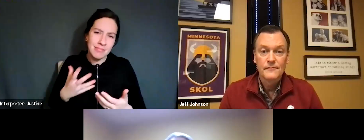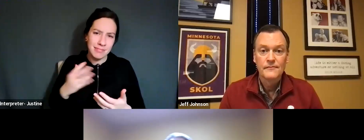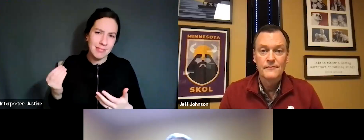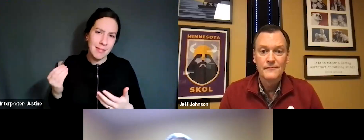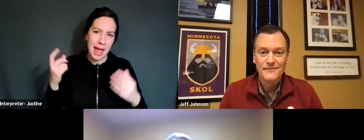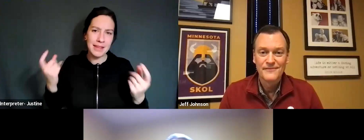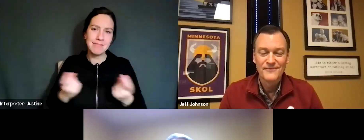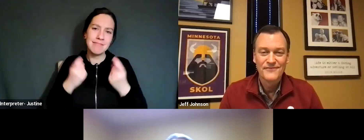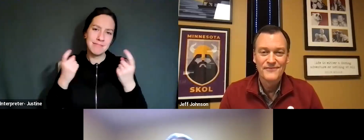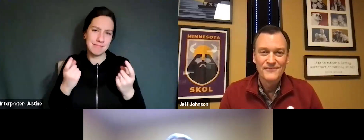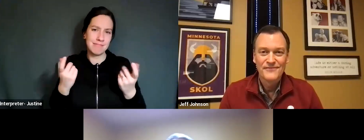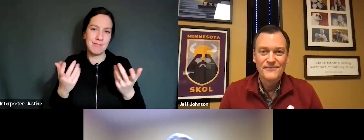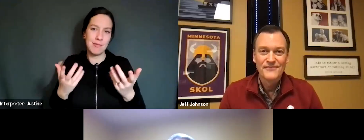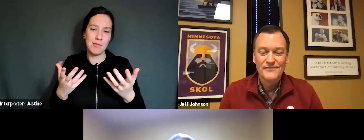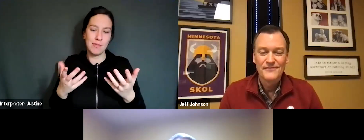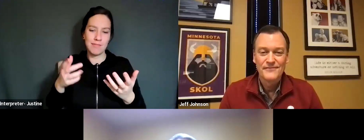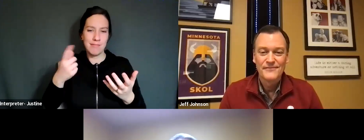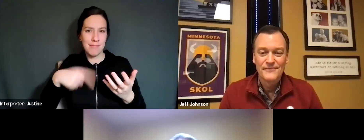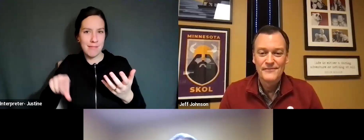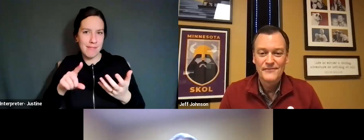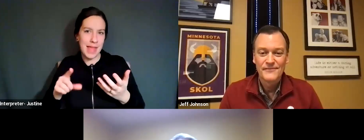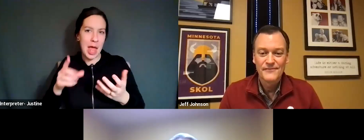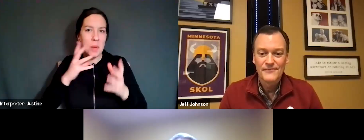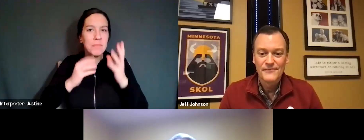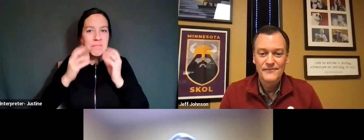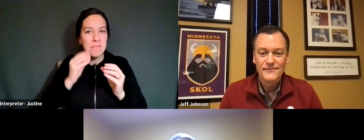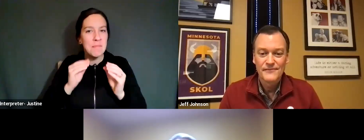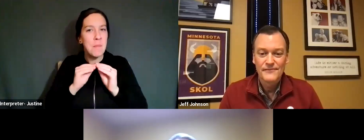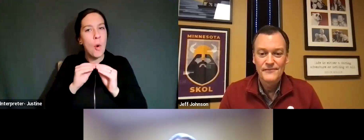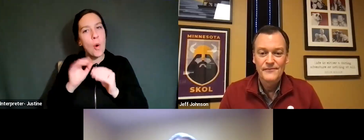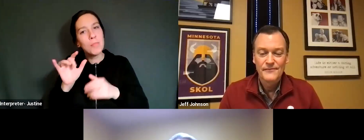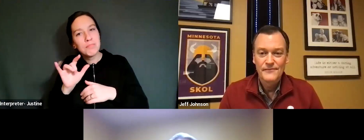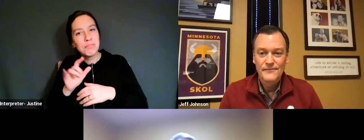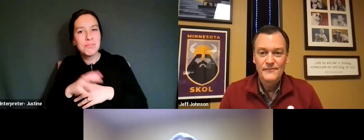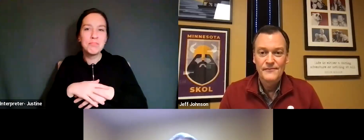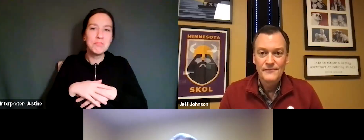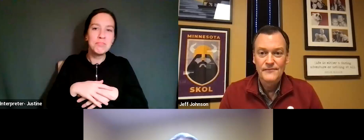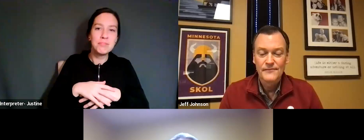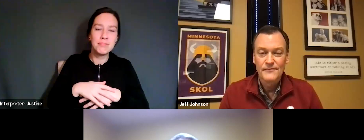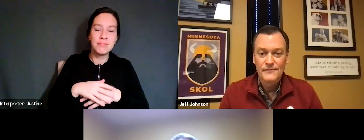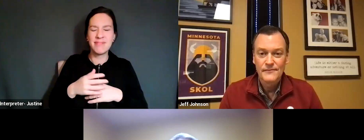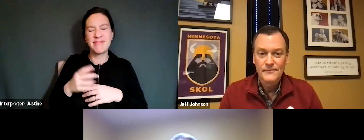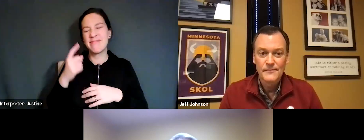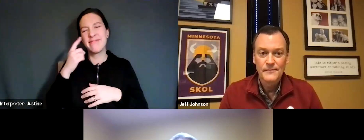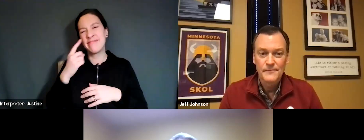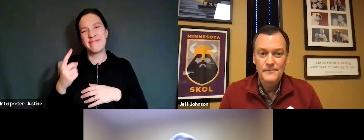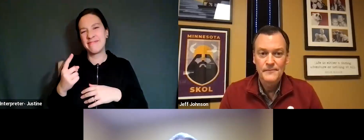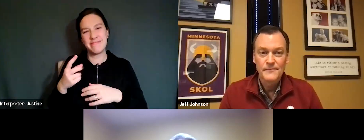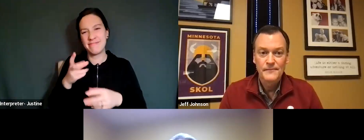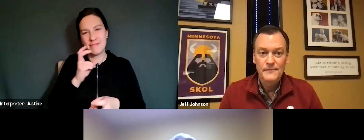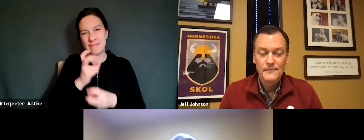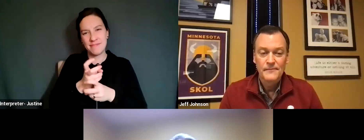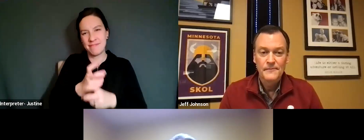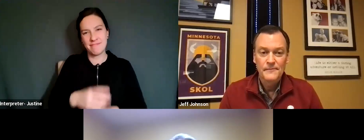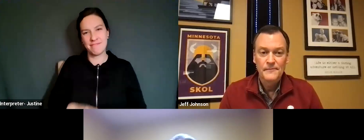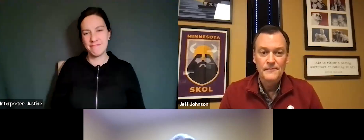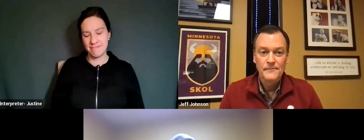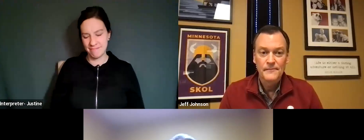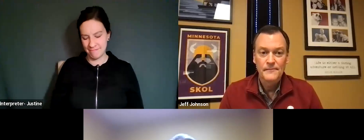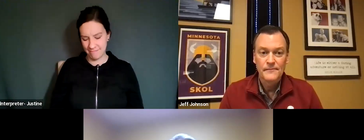more people. So I don't anticipate it being a big difficulty in the long run.